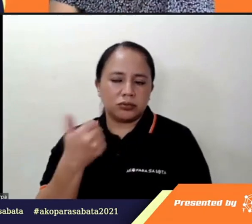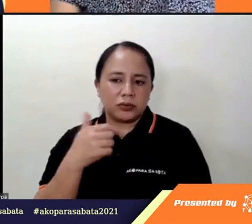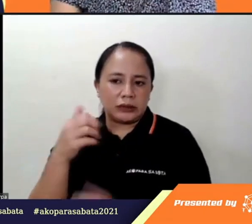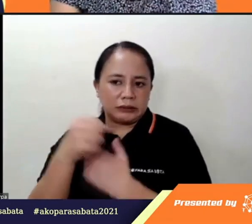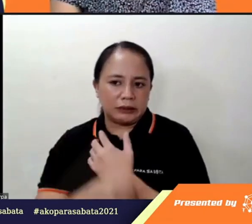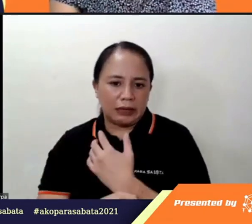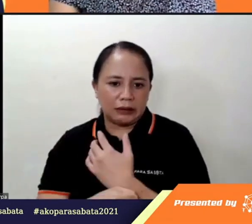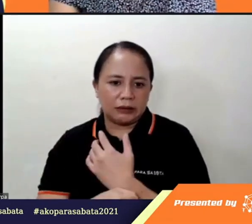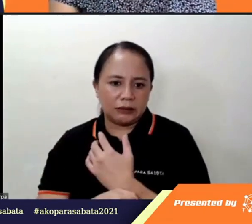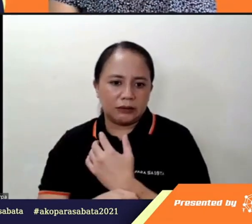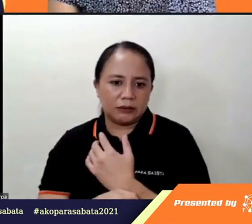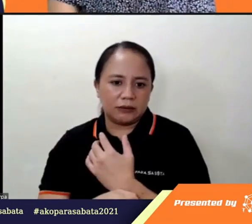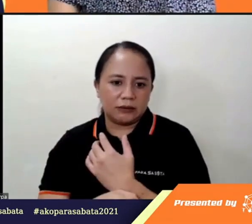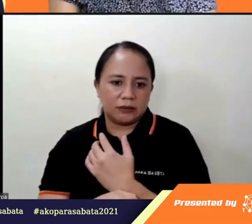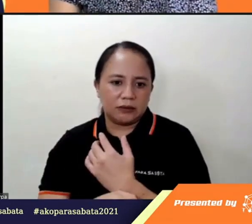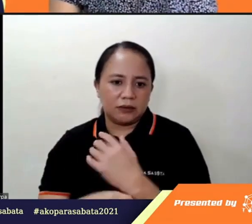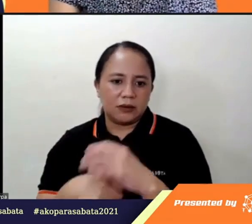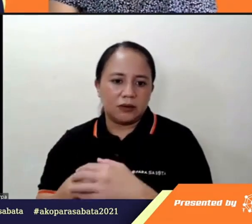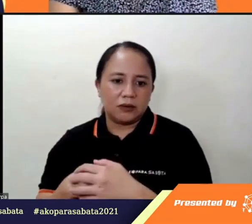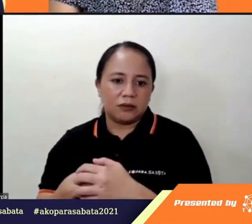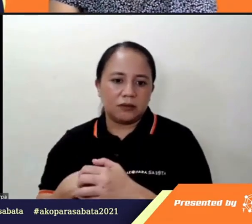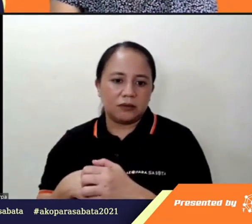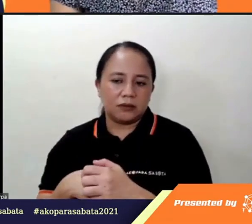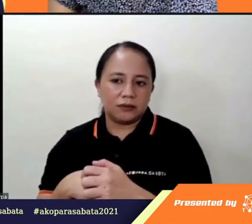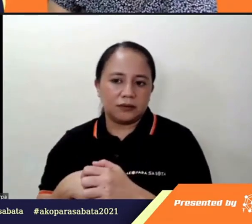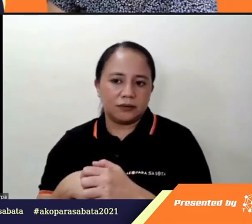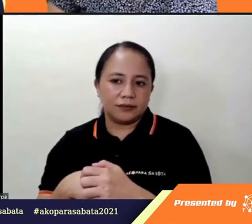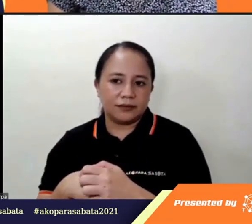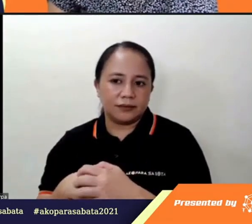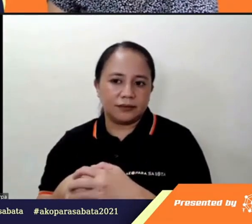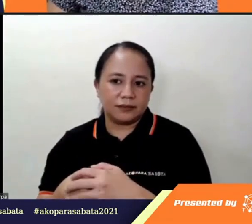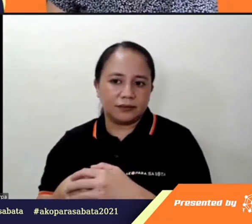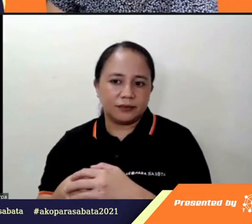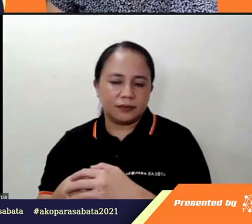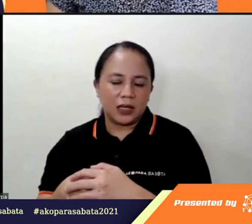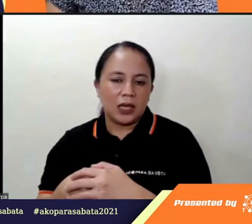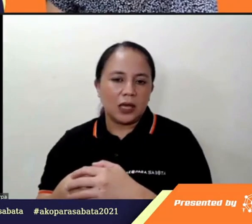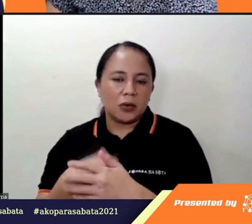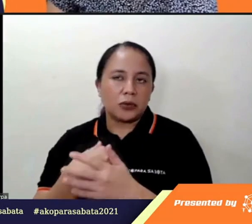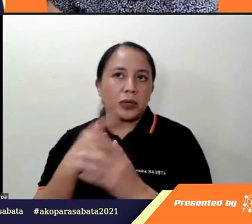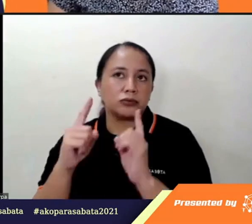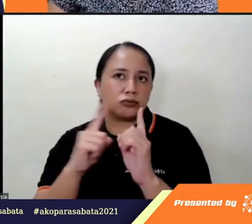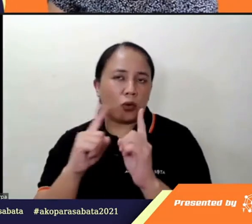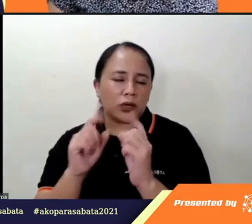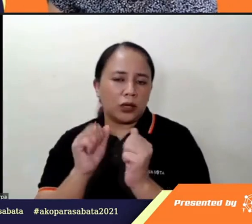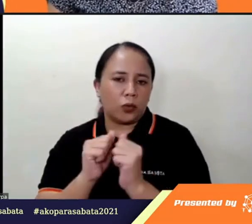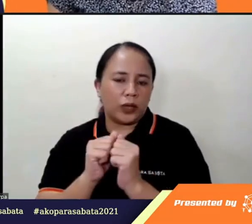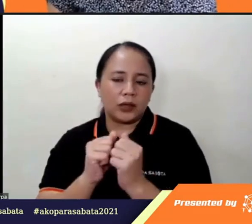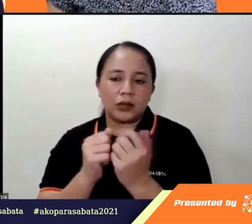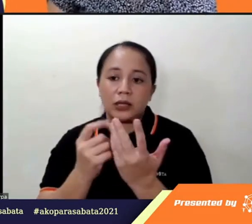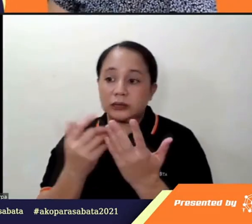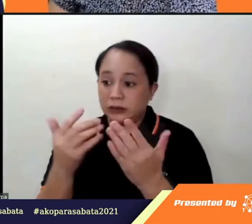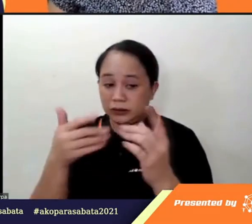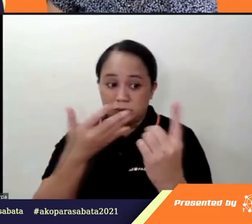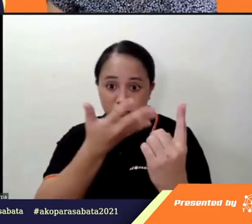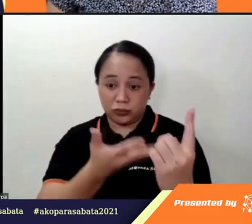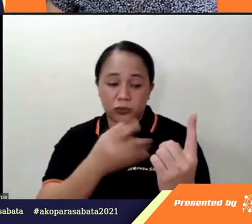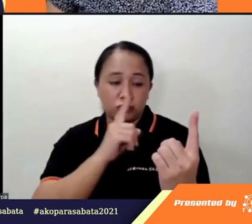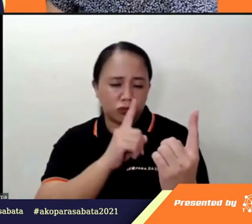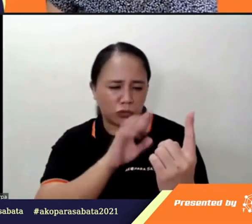okay. In that starting with just talking to the teen or the